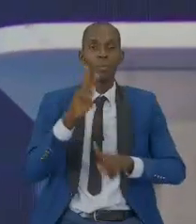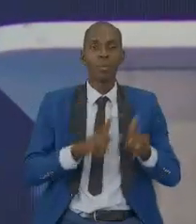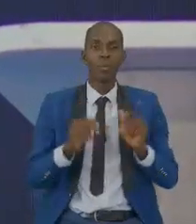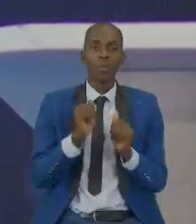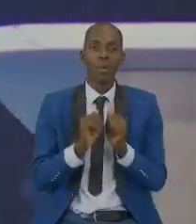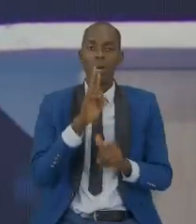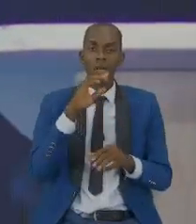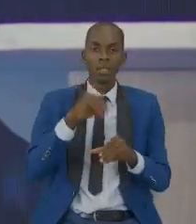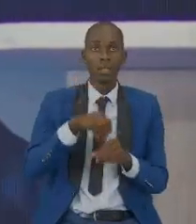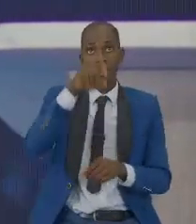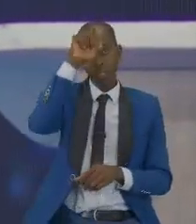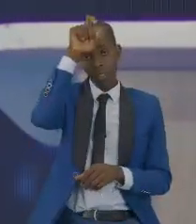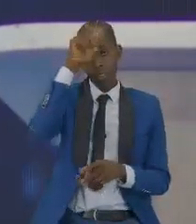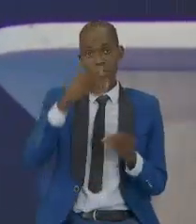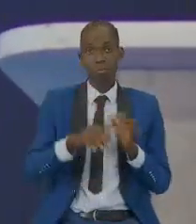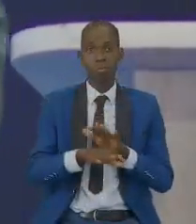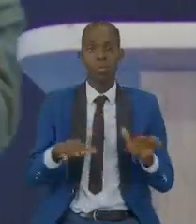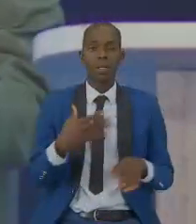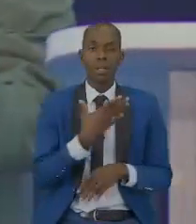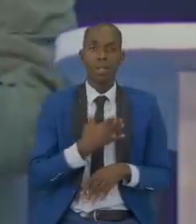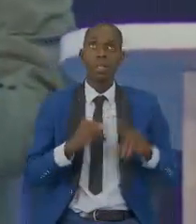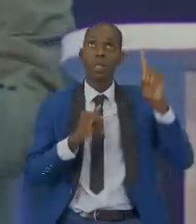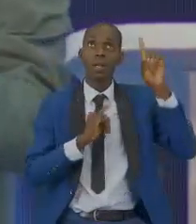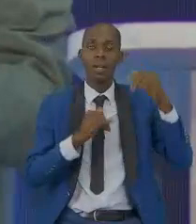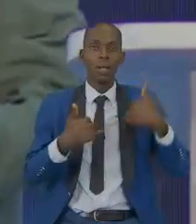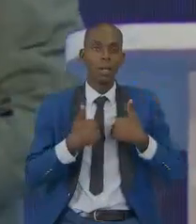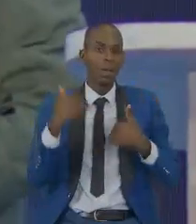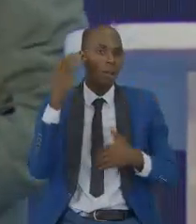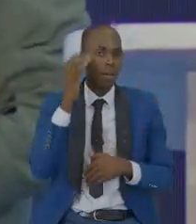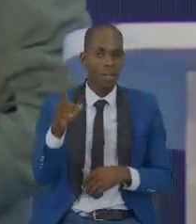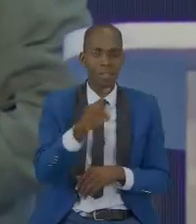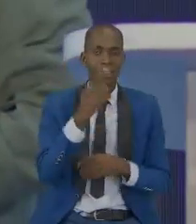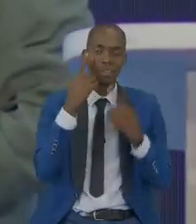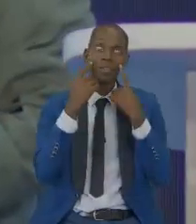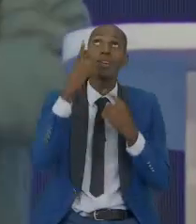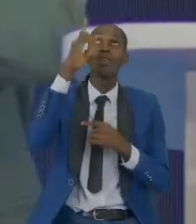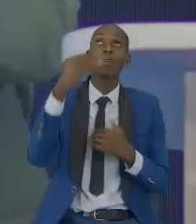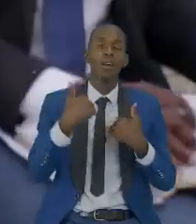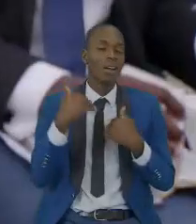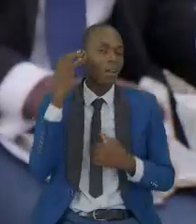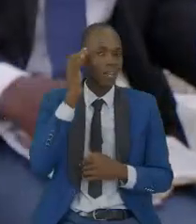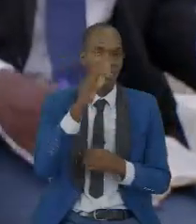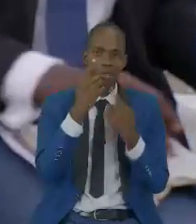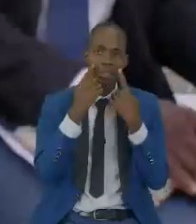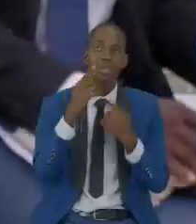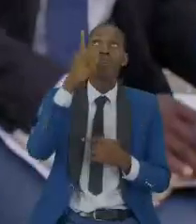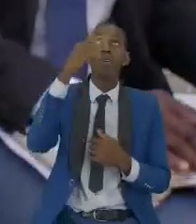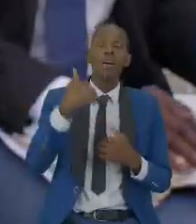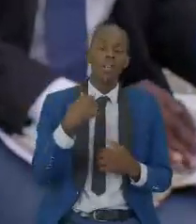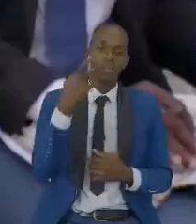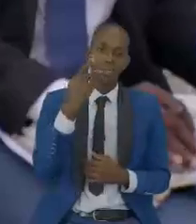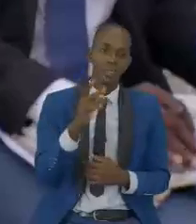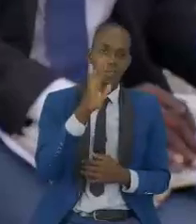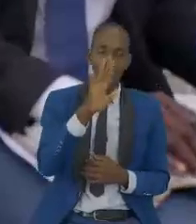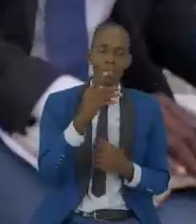Egypt, and I have heard their cry. God has heard your cry. God has seen your tears, and